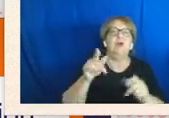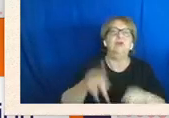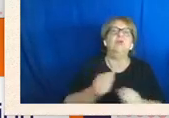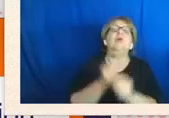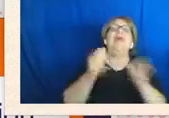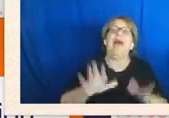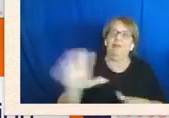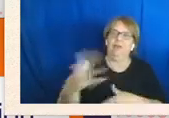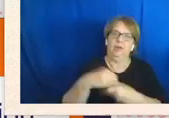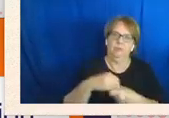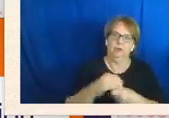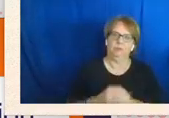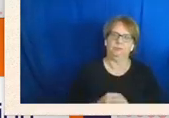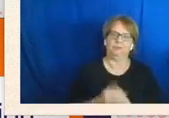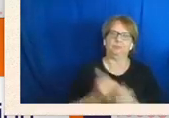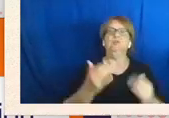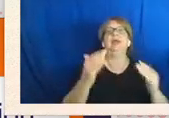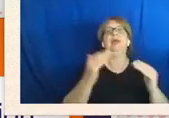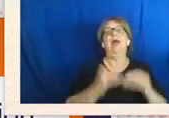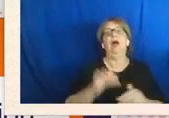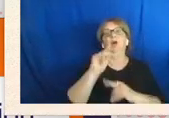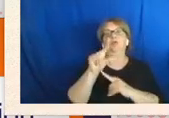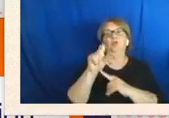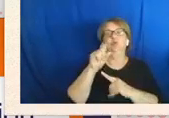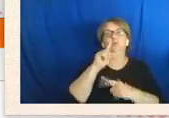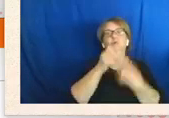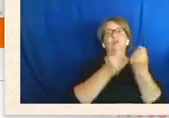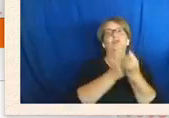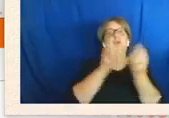So let's look at some tools for the supported decision-making.